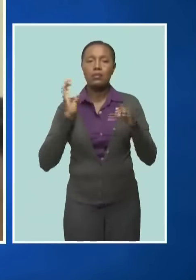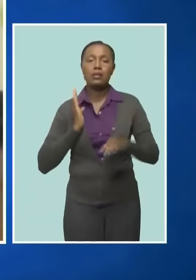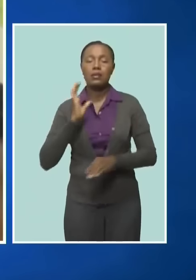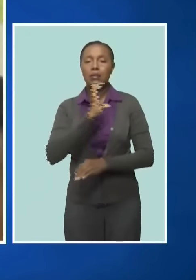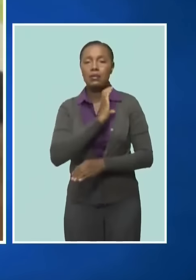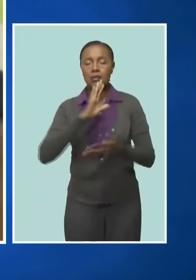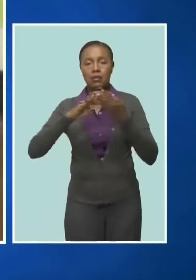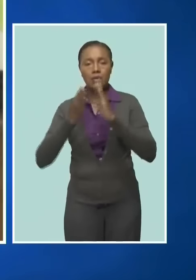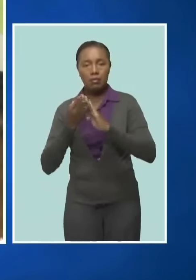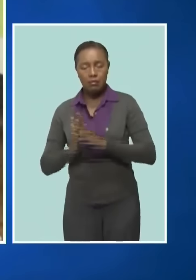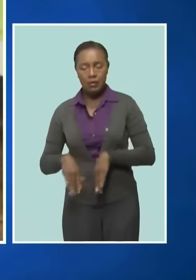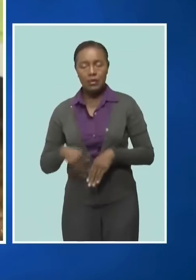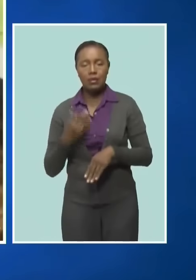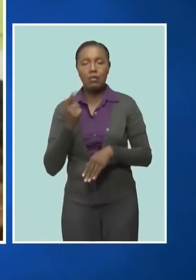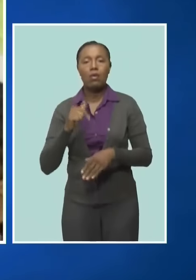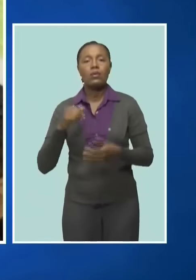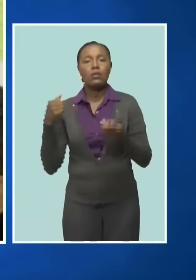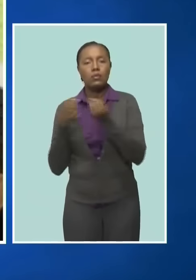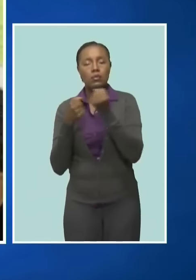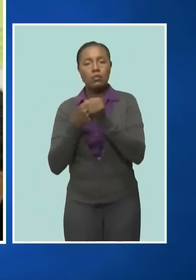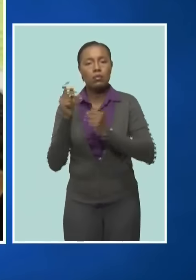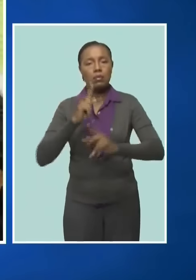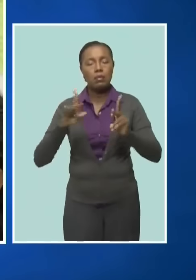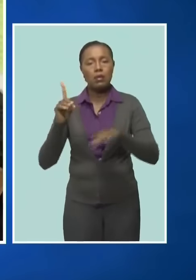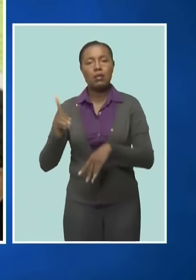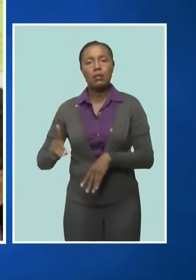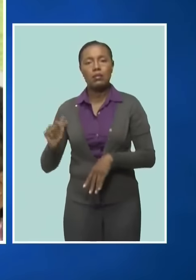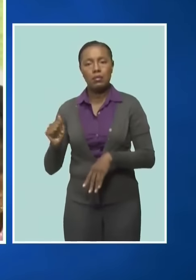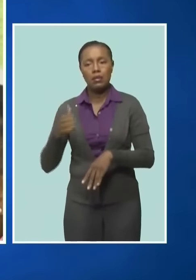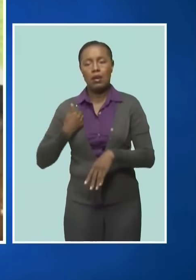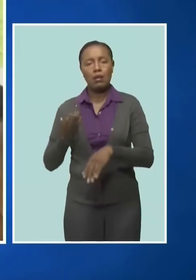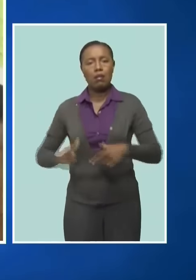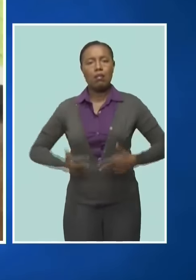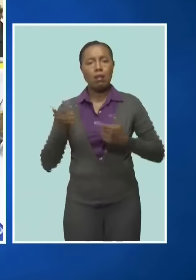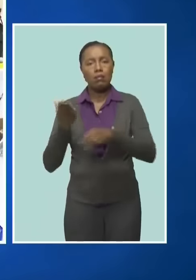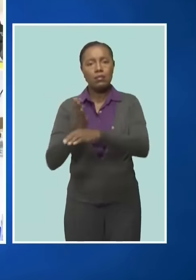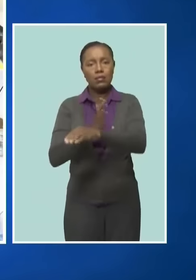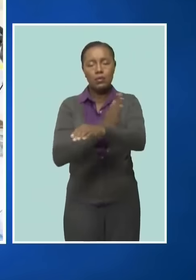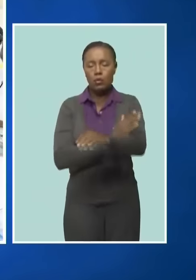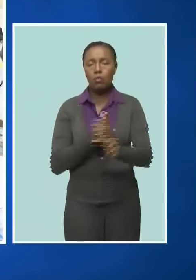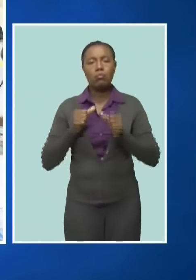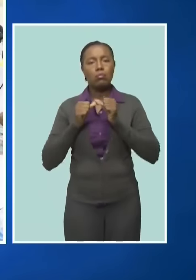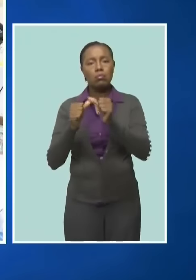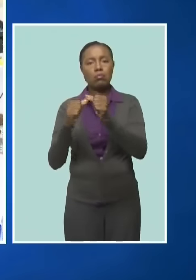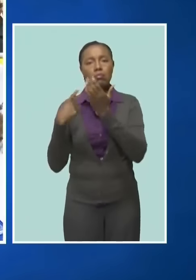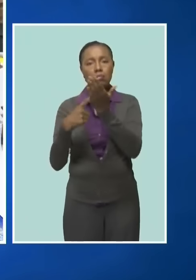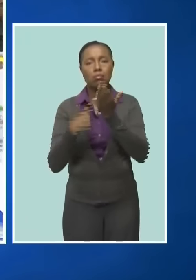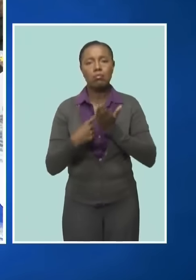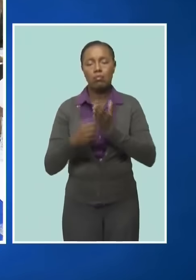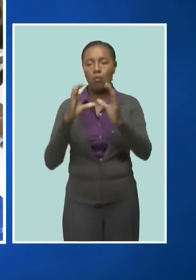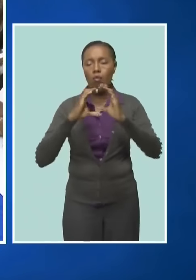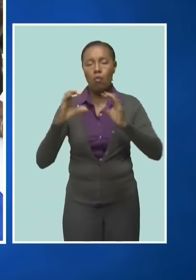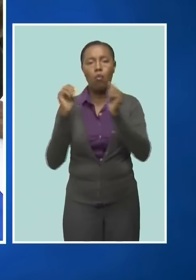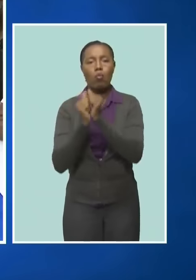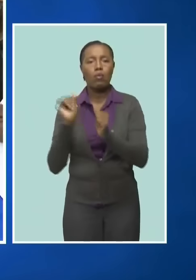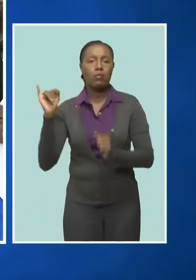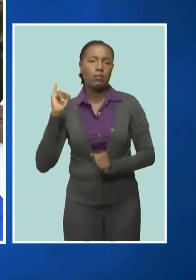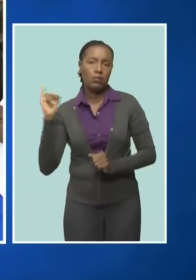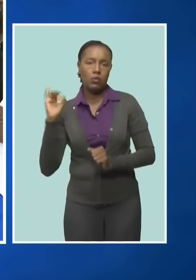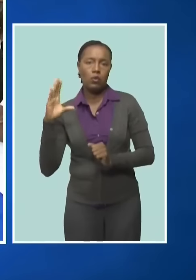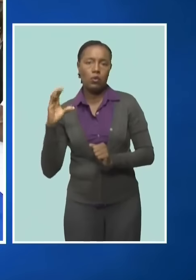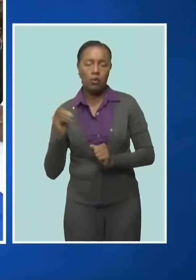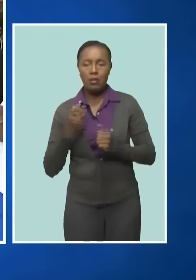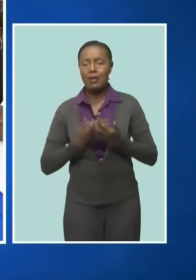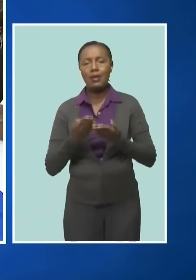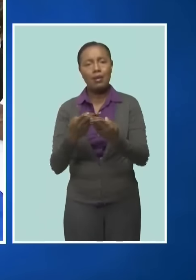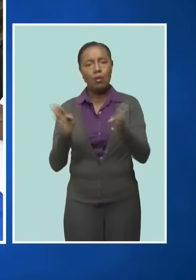to champion improving the lives of persons with disabilities is engaging in ongoing conversations with insurance companies about opening